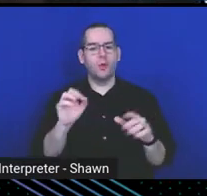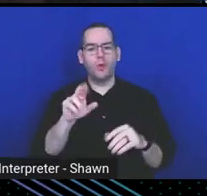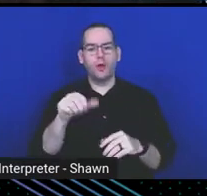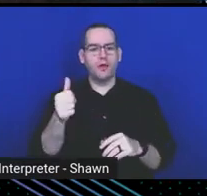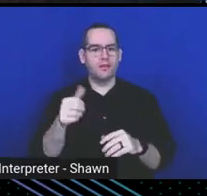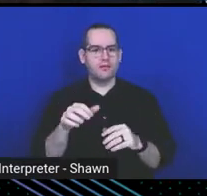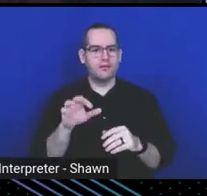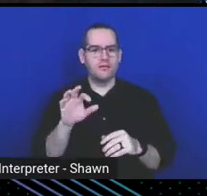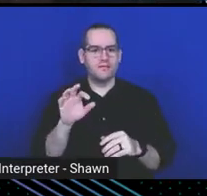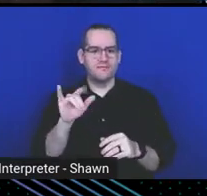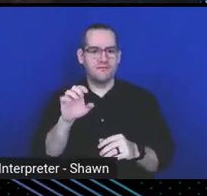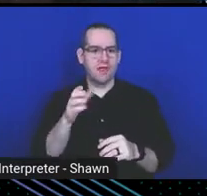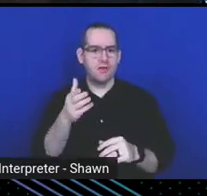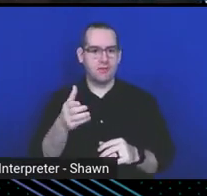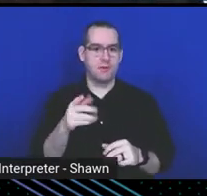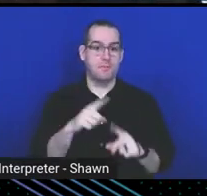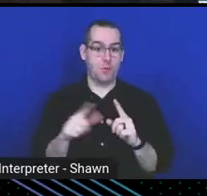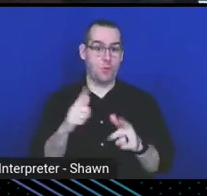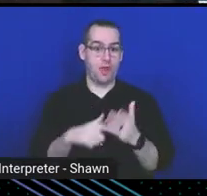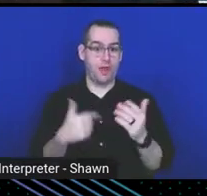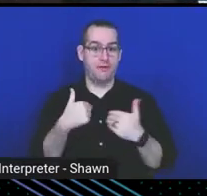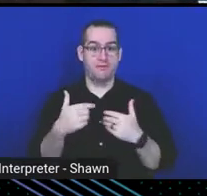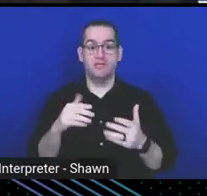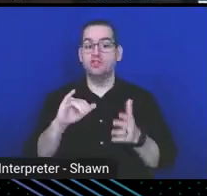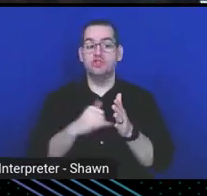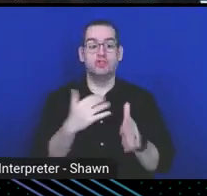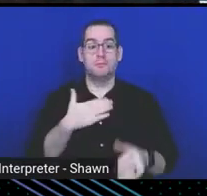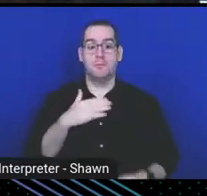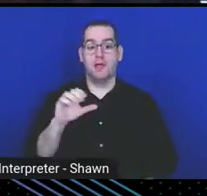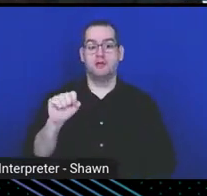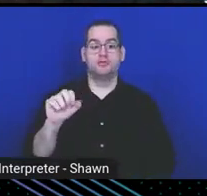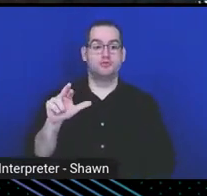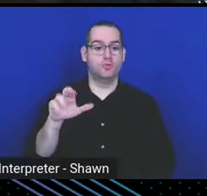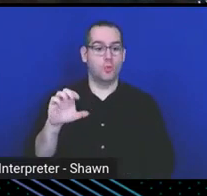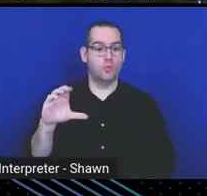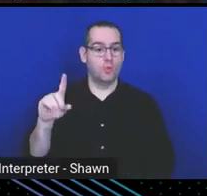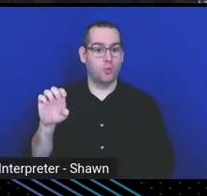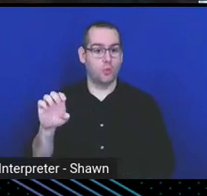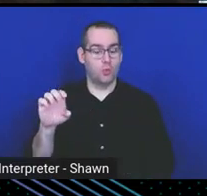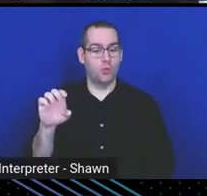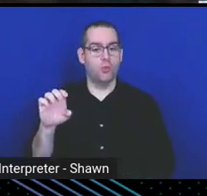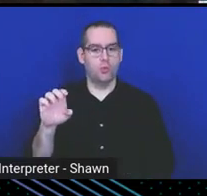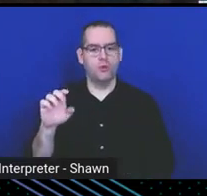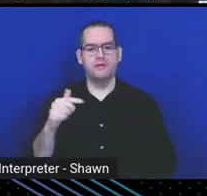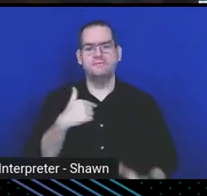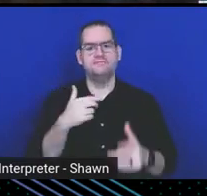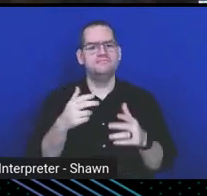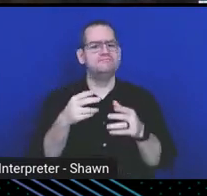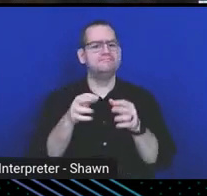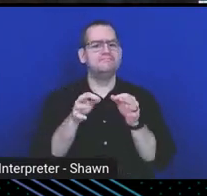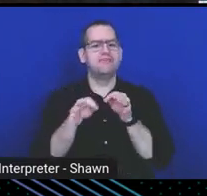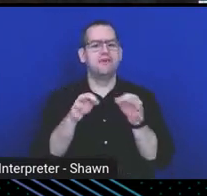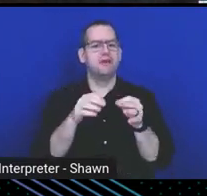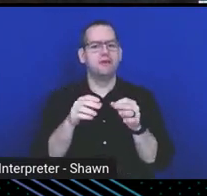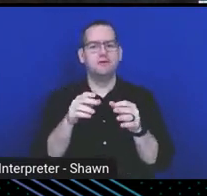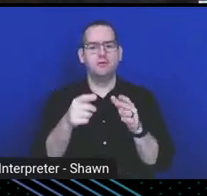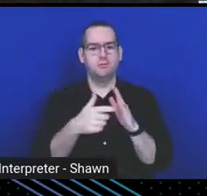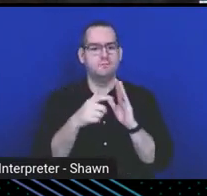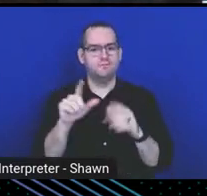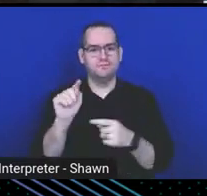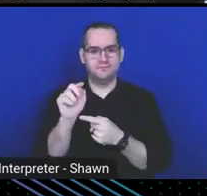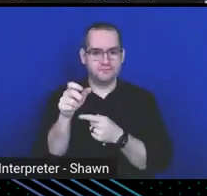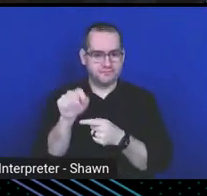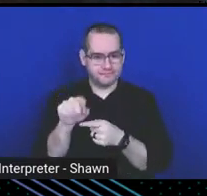there. What I have is just my source code. I have like defined it in a very regular way. I have a requirement.txt. I have